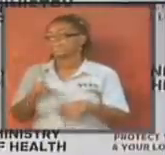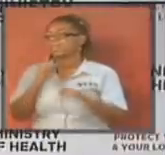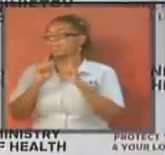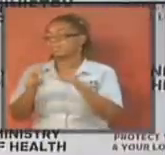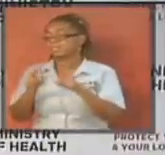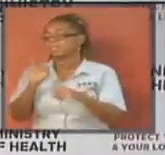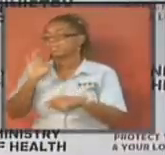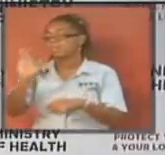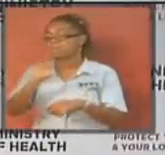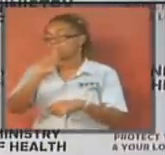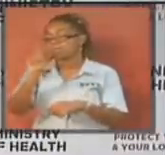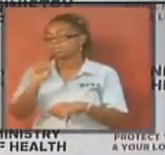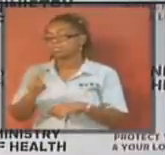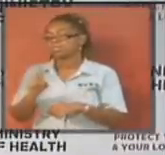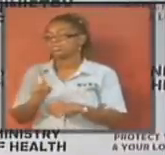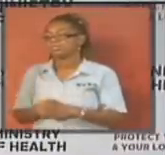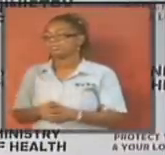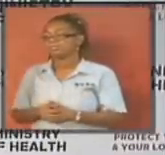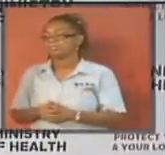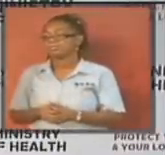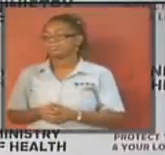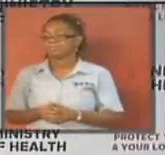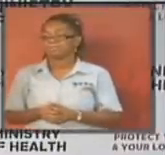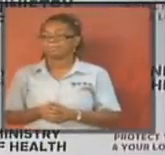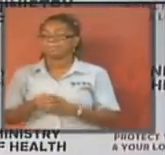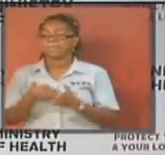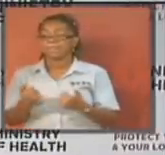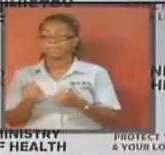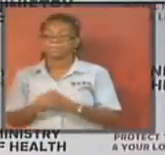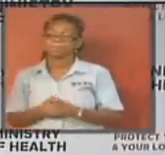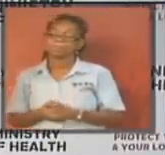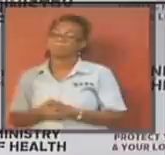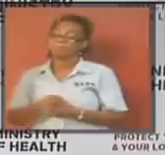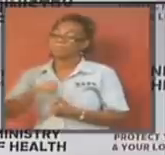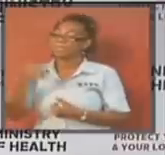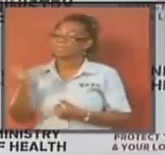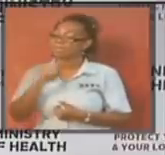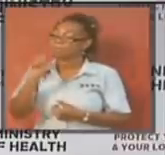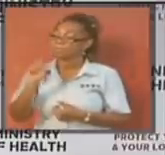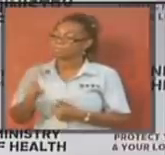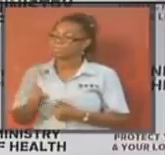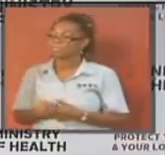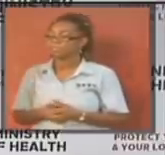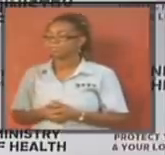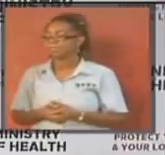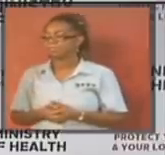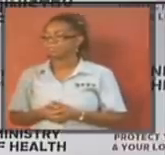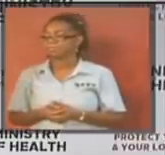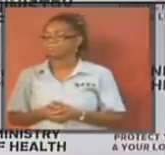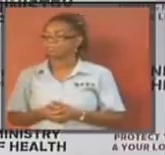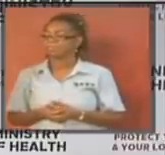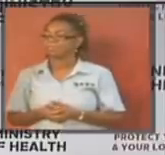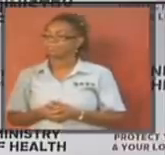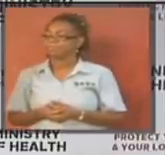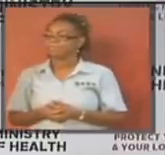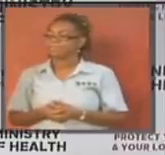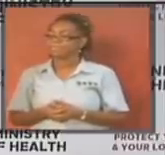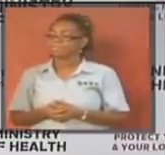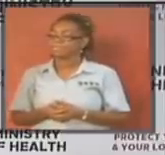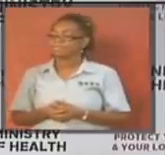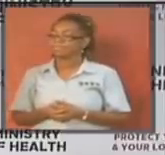Thank you very much, CMO. We now go to 98.1. We're ready for your follow-up